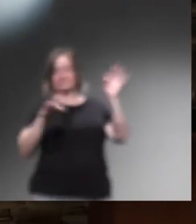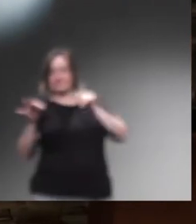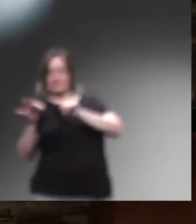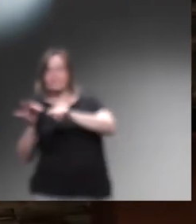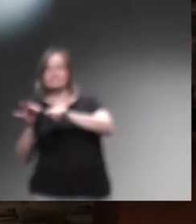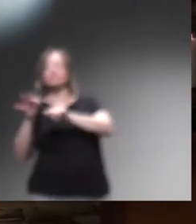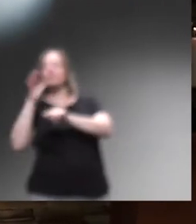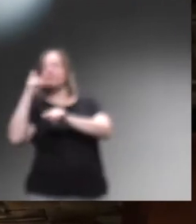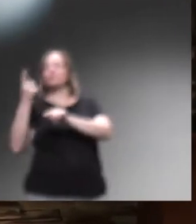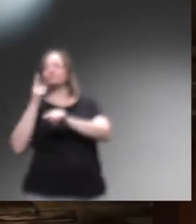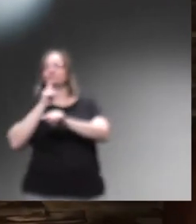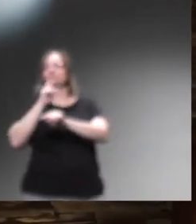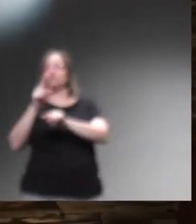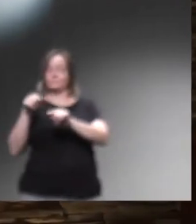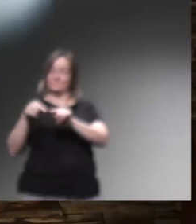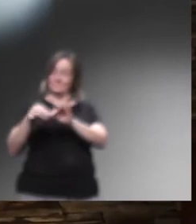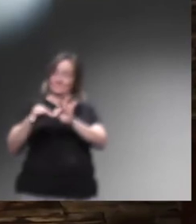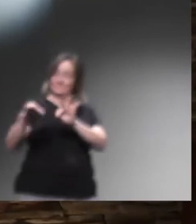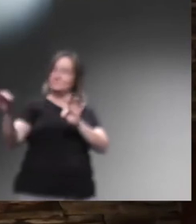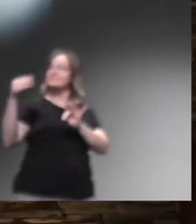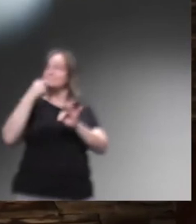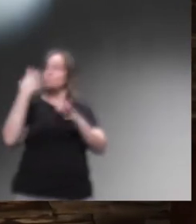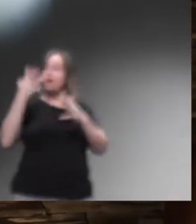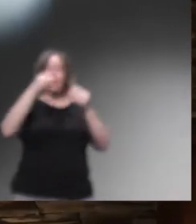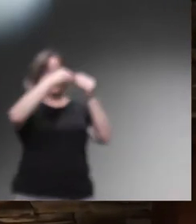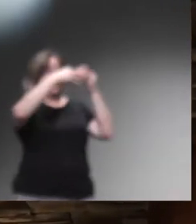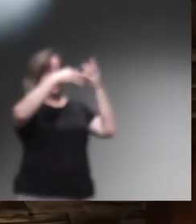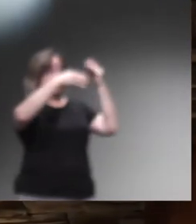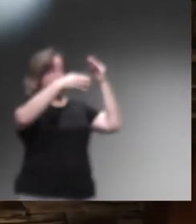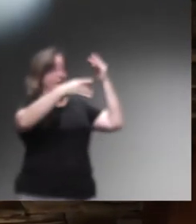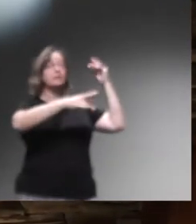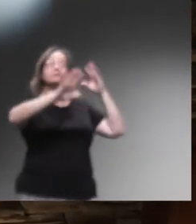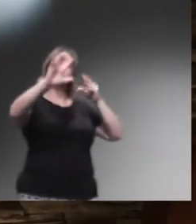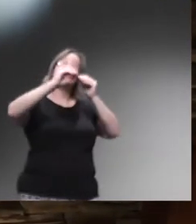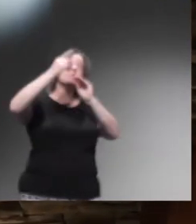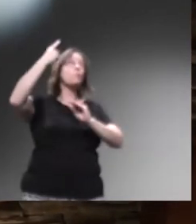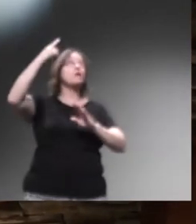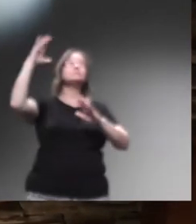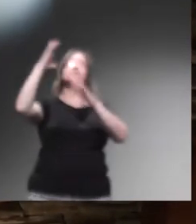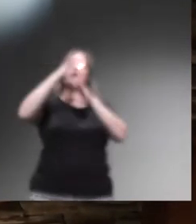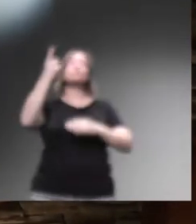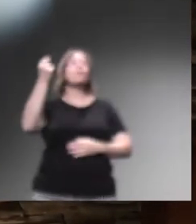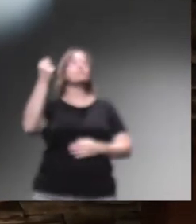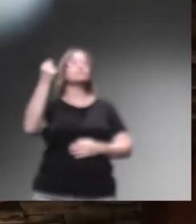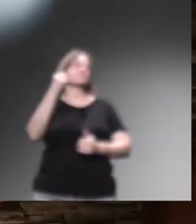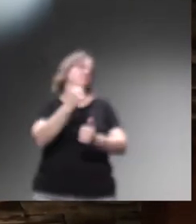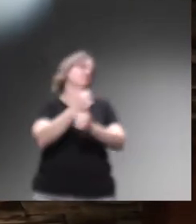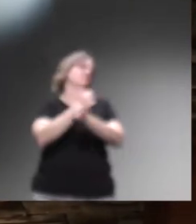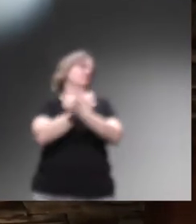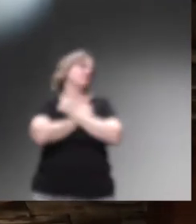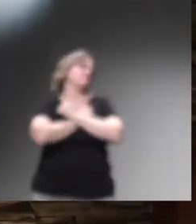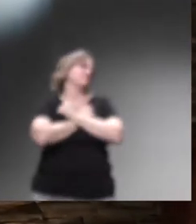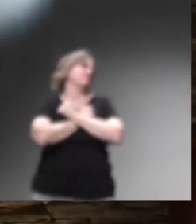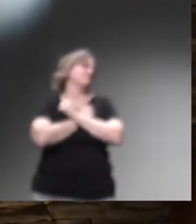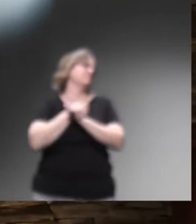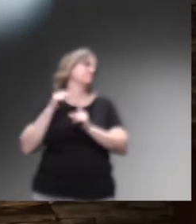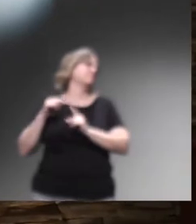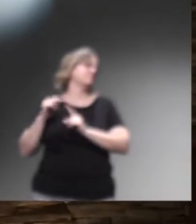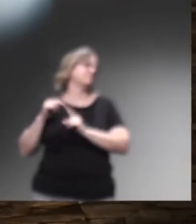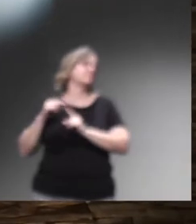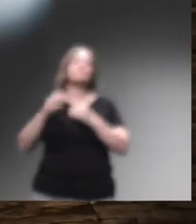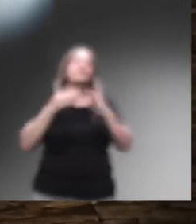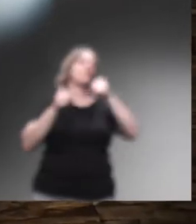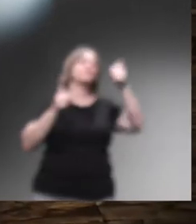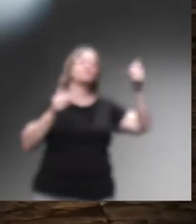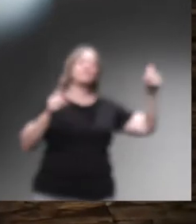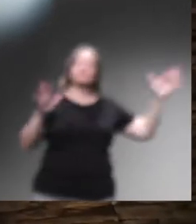the greatest of these is love. The greatest of these is love. And